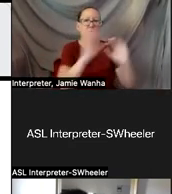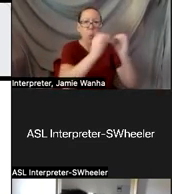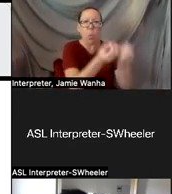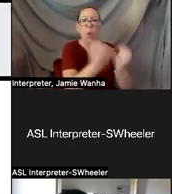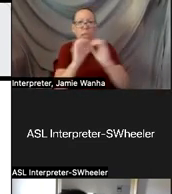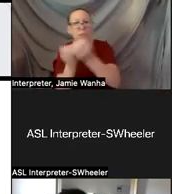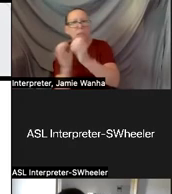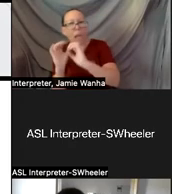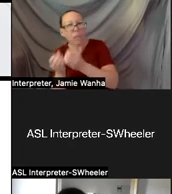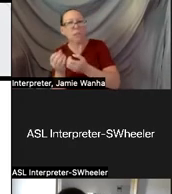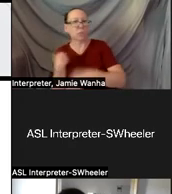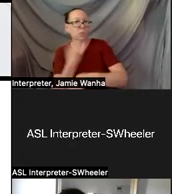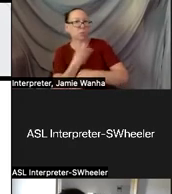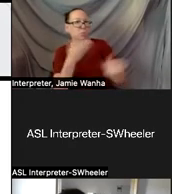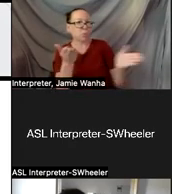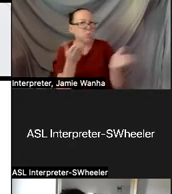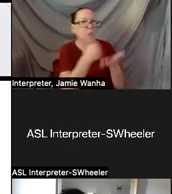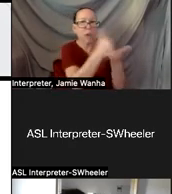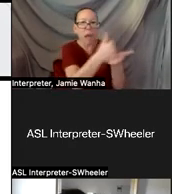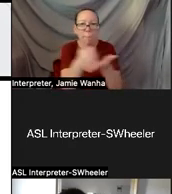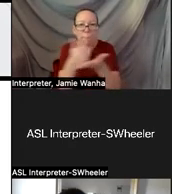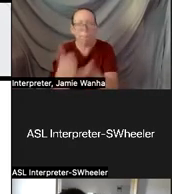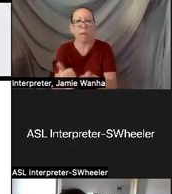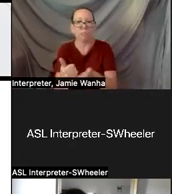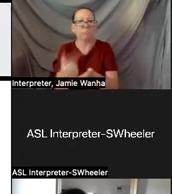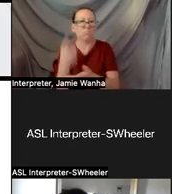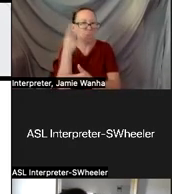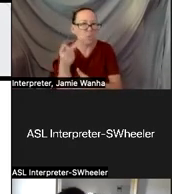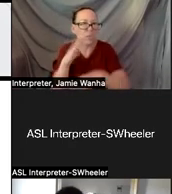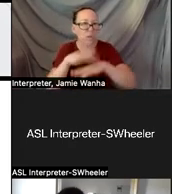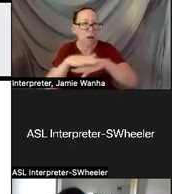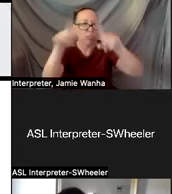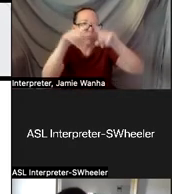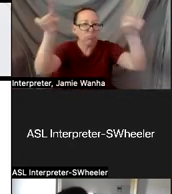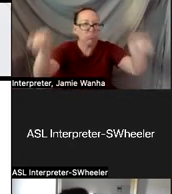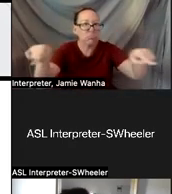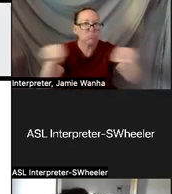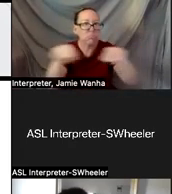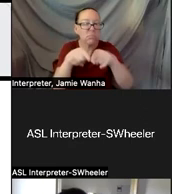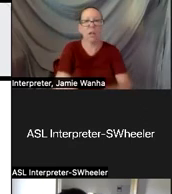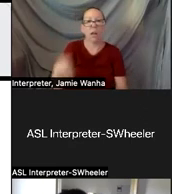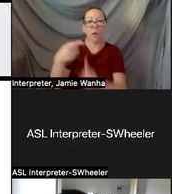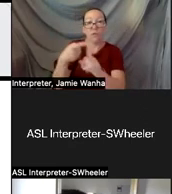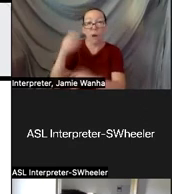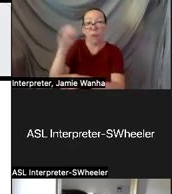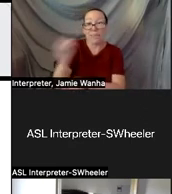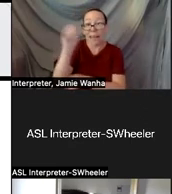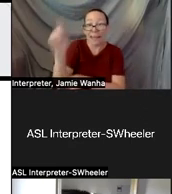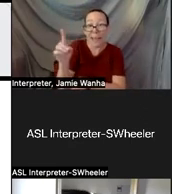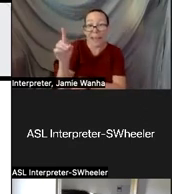very familiar with these, and they're all from in San Diego County, ranging from Imperial Beach all the way up to North County,